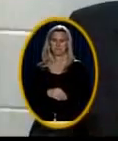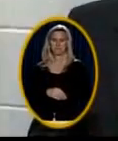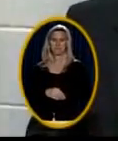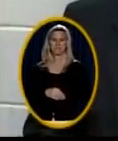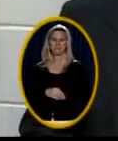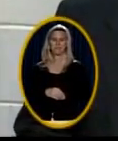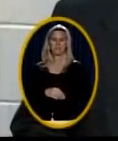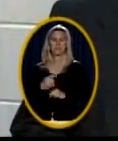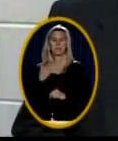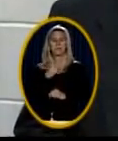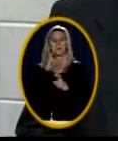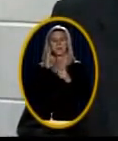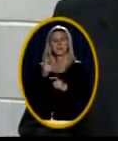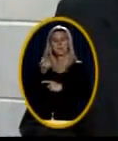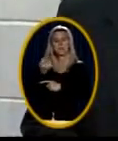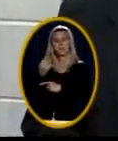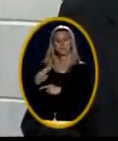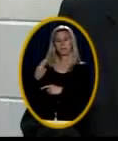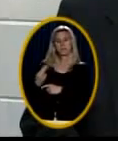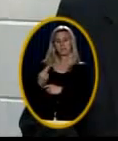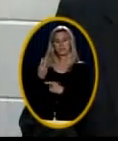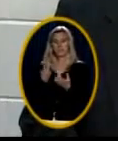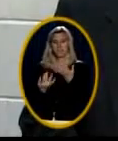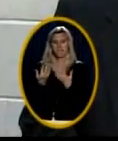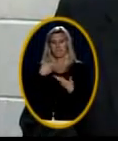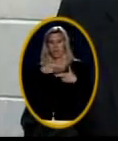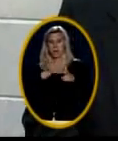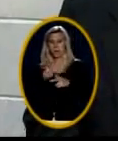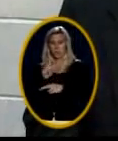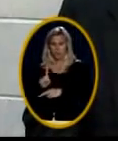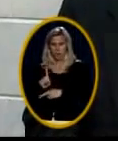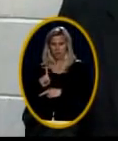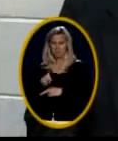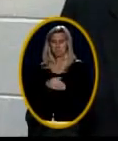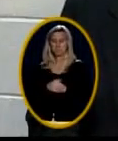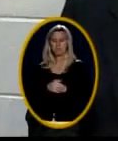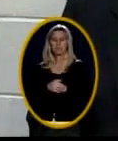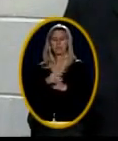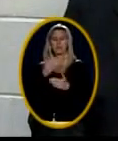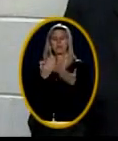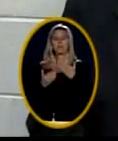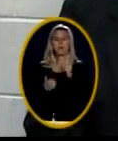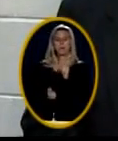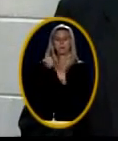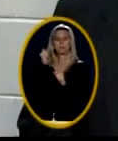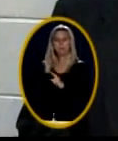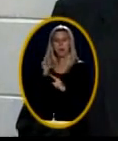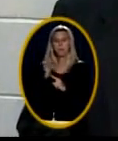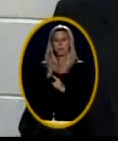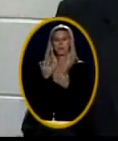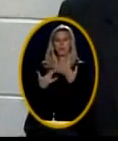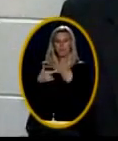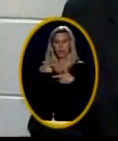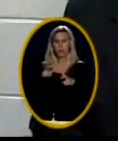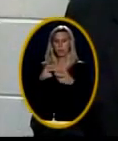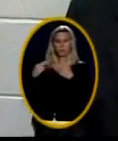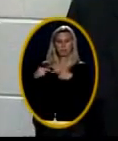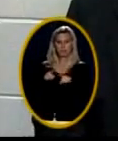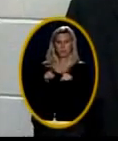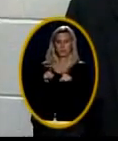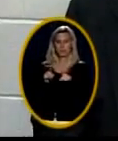Hey, we'll give you a little bit of the history of Firing Room 1. It was probably the most popular firing room during